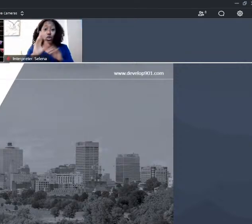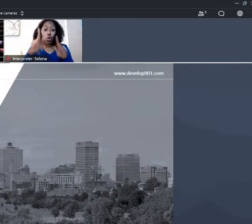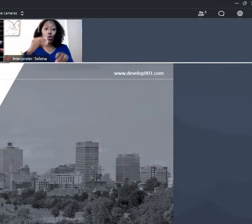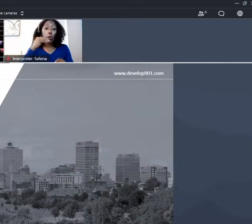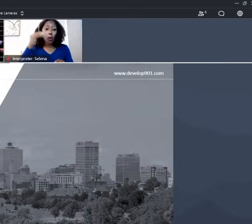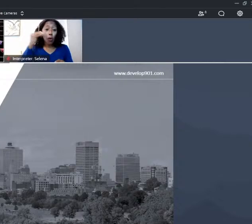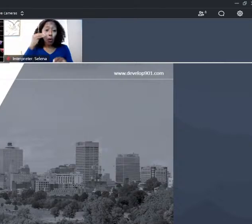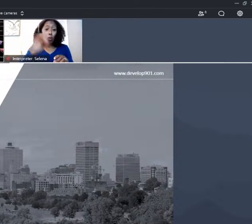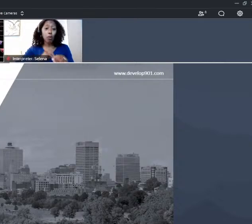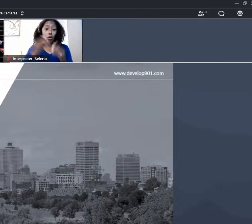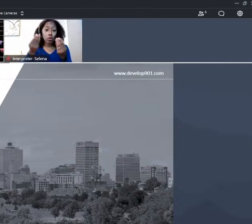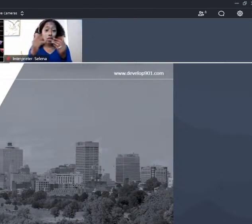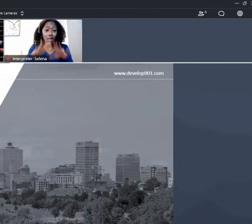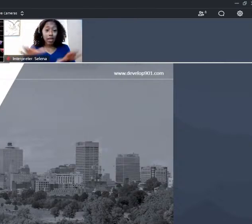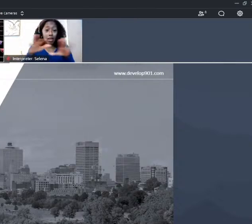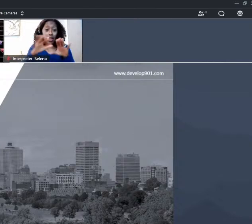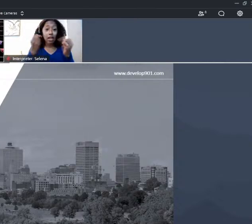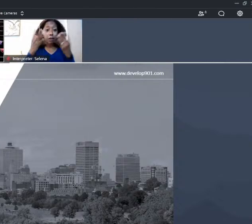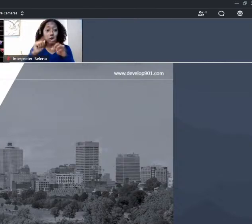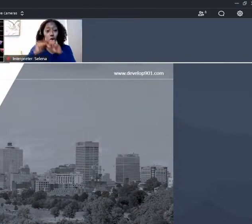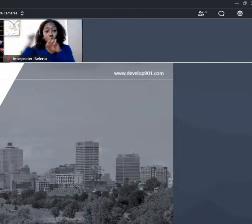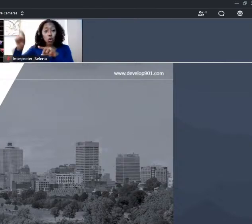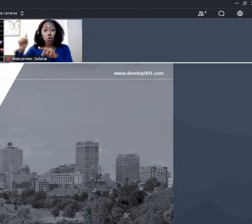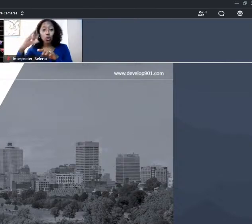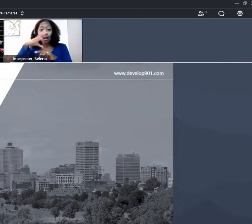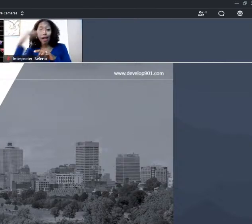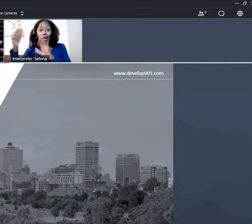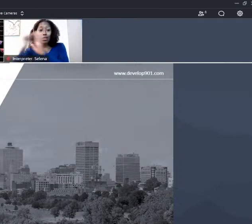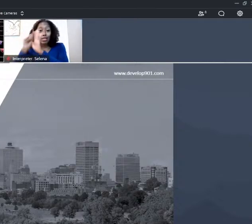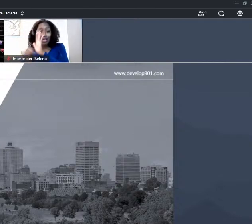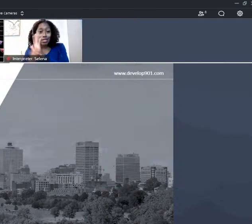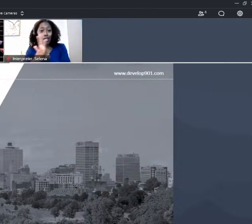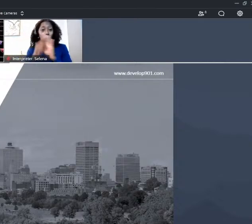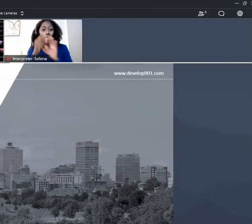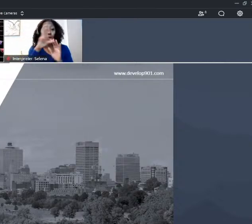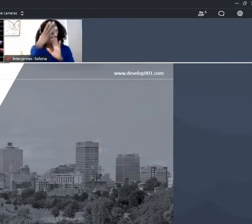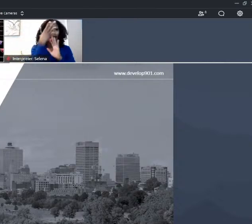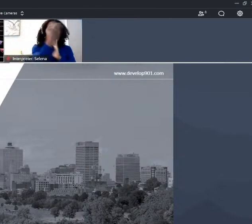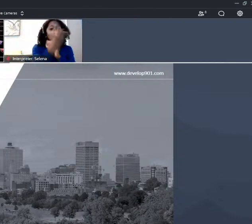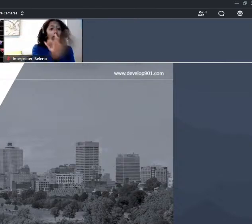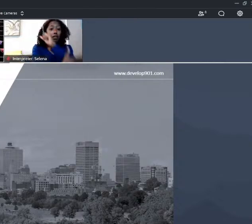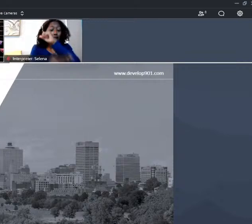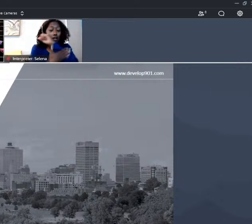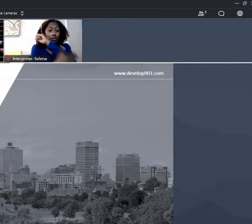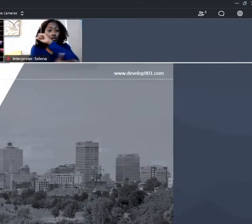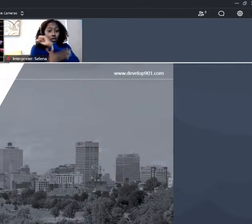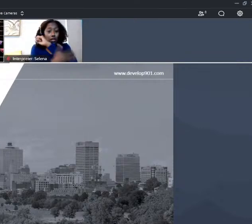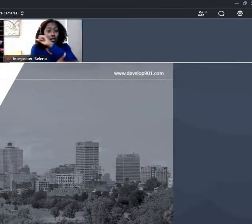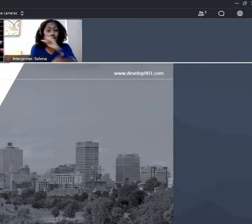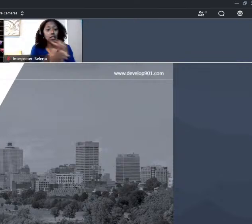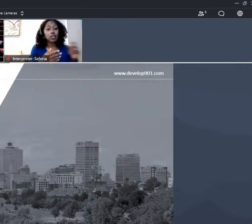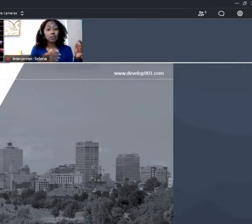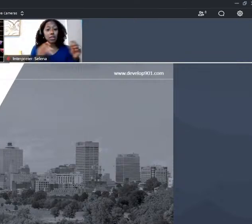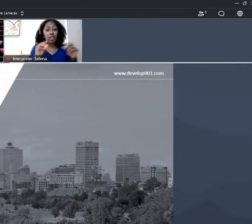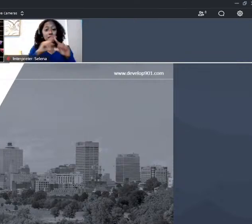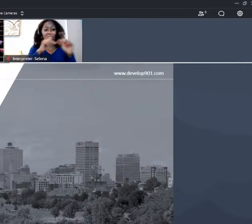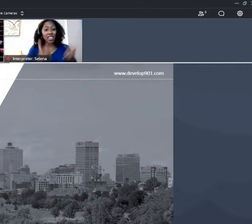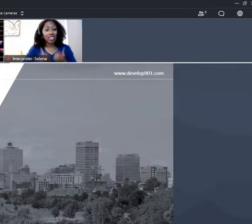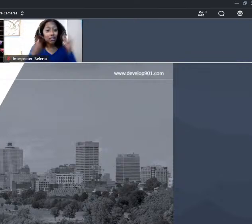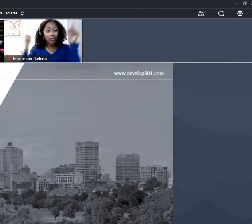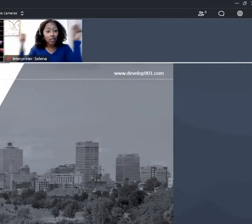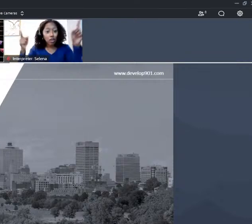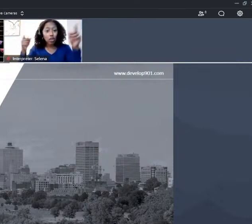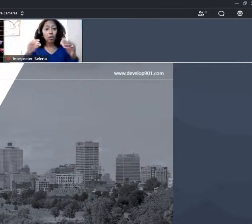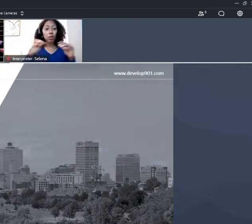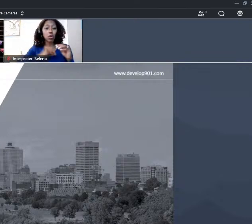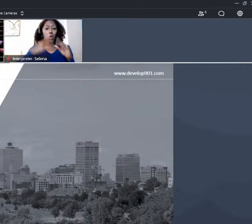and how many go to out of state and in our case out of country home ownership. So the metrics will be really